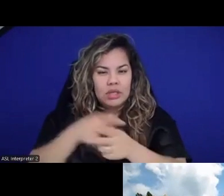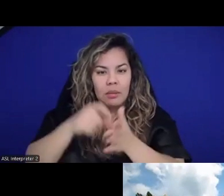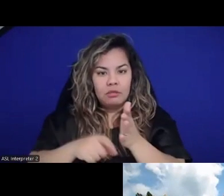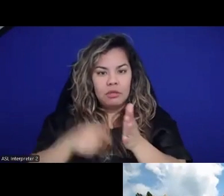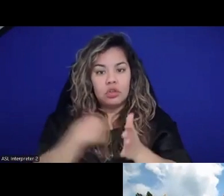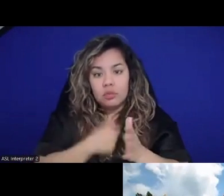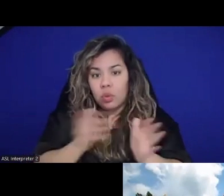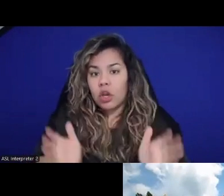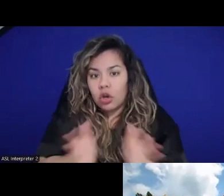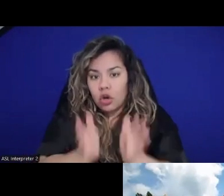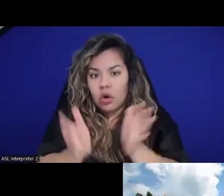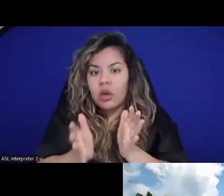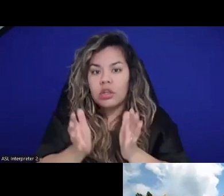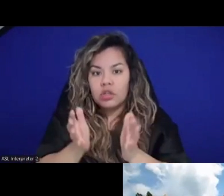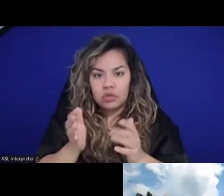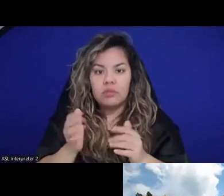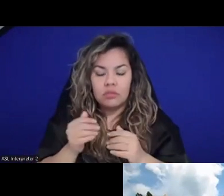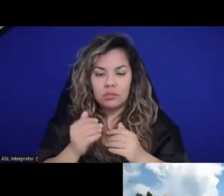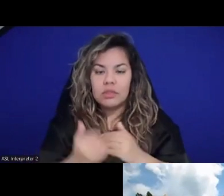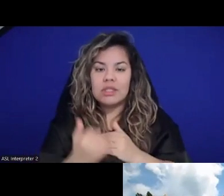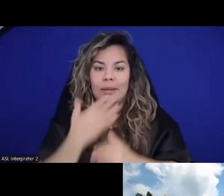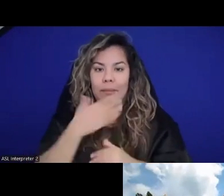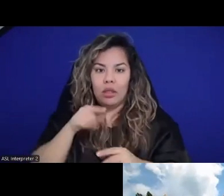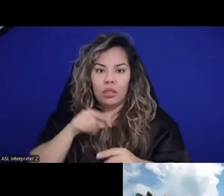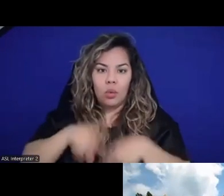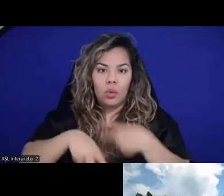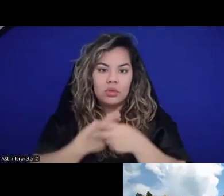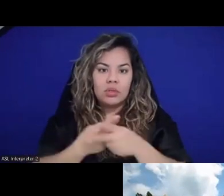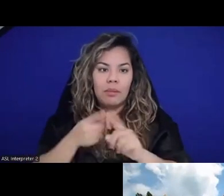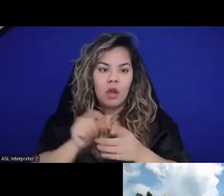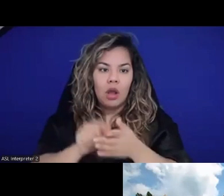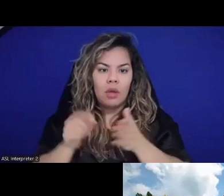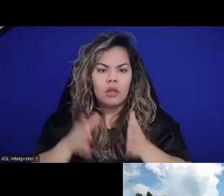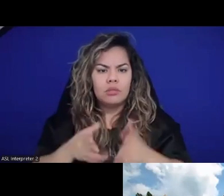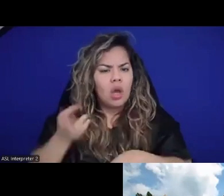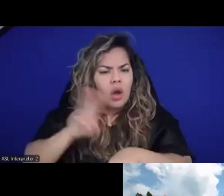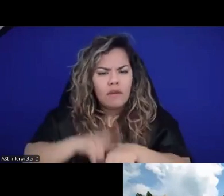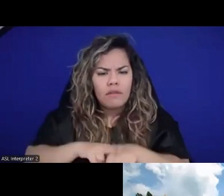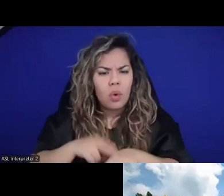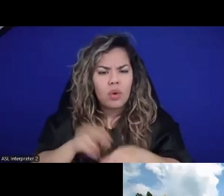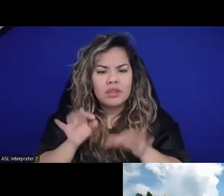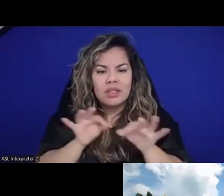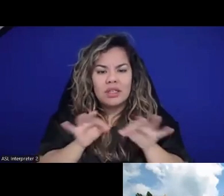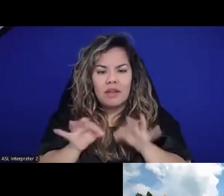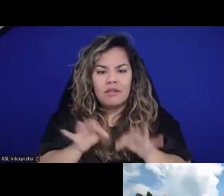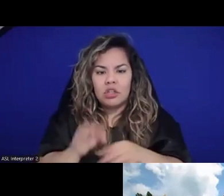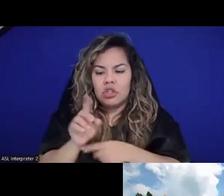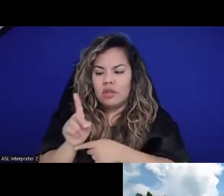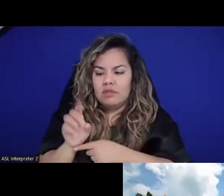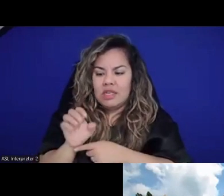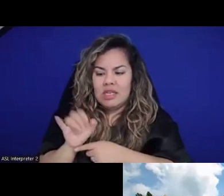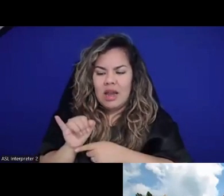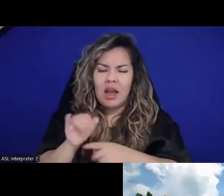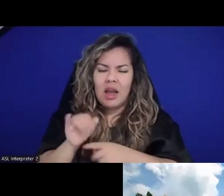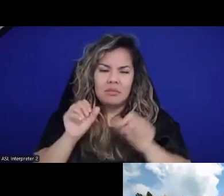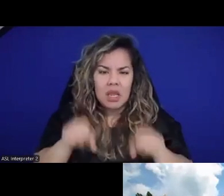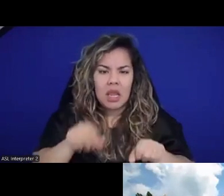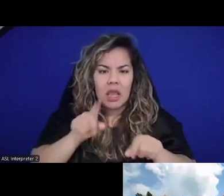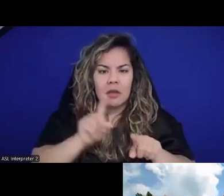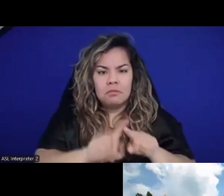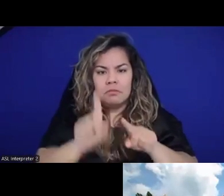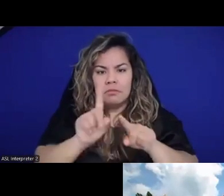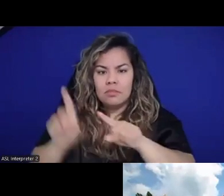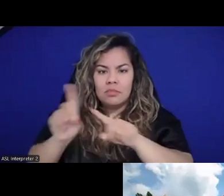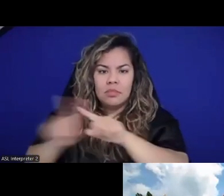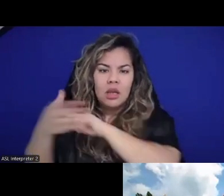The submission from the authors. Of course, the definition of DEI varies from country to country. So within your